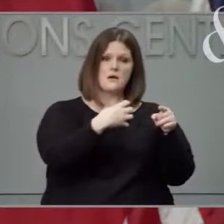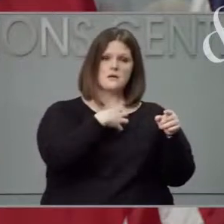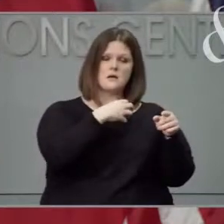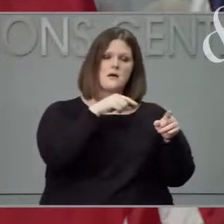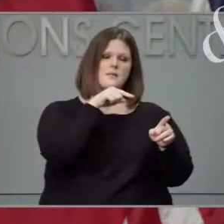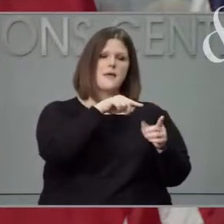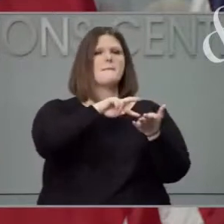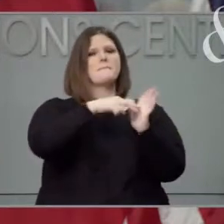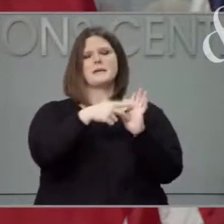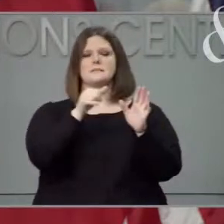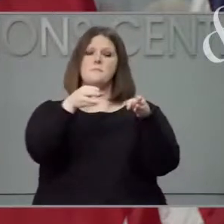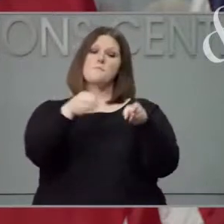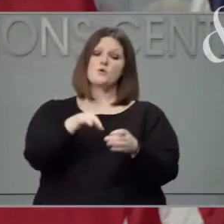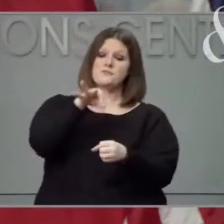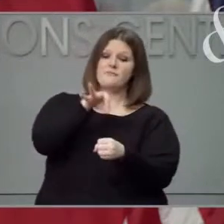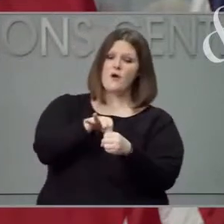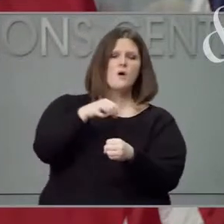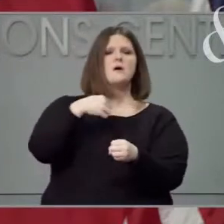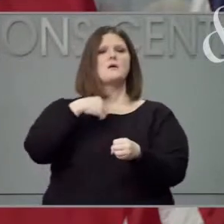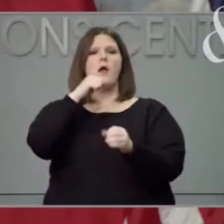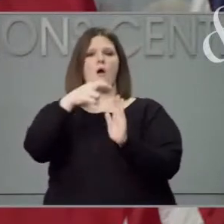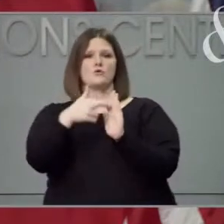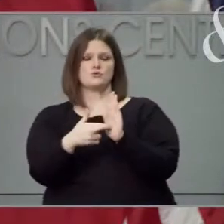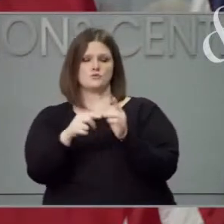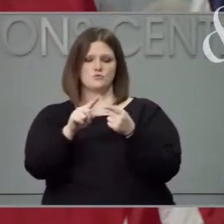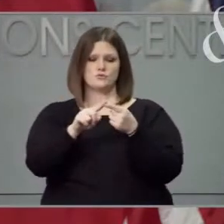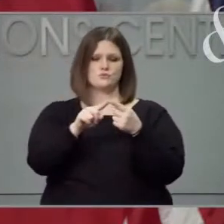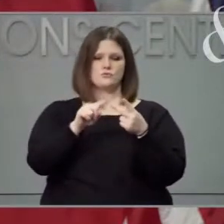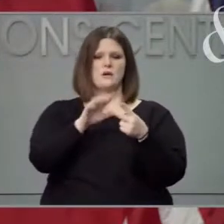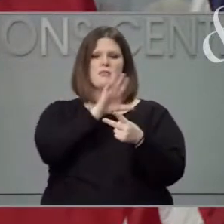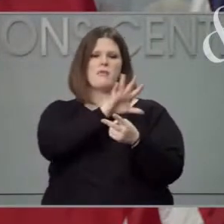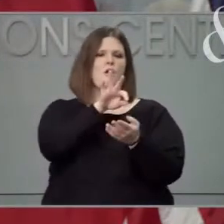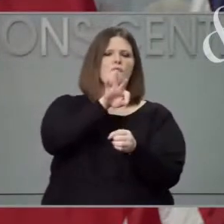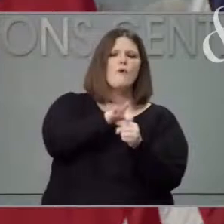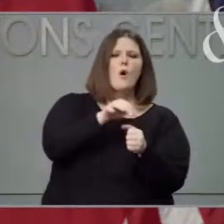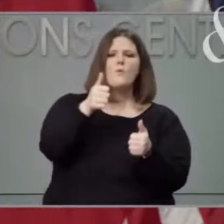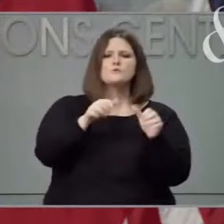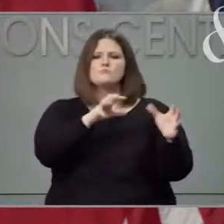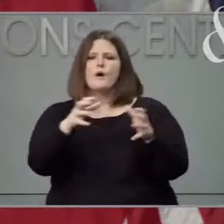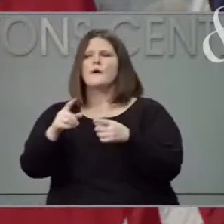be registered or to vote a particular ballot style or in a particular primary.